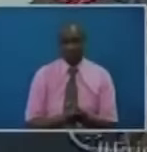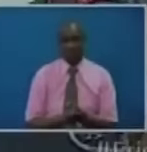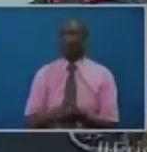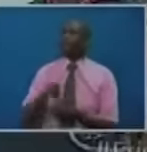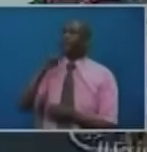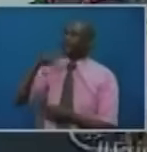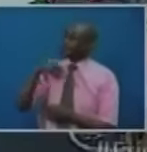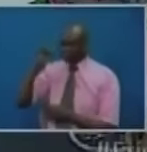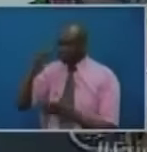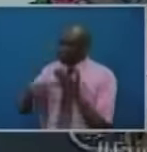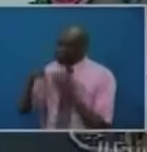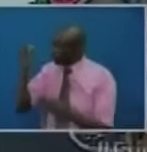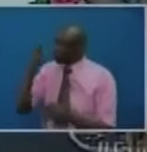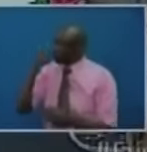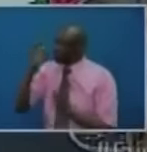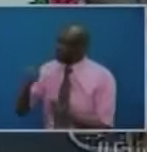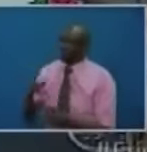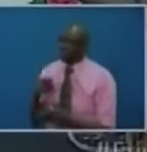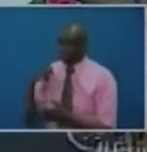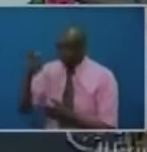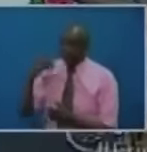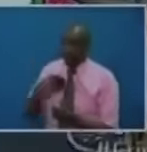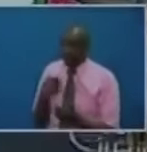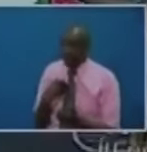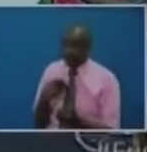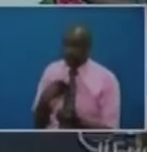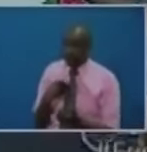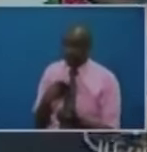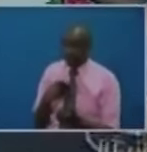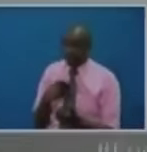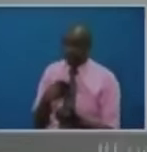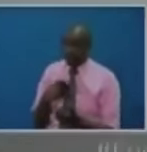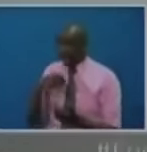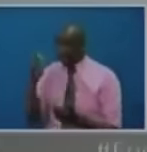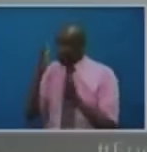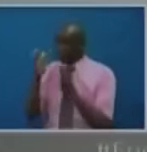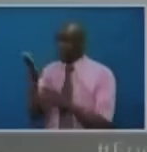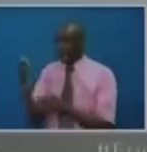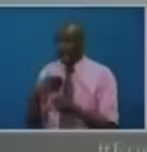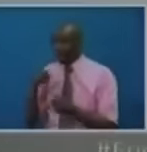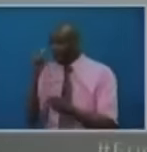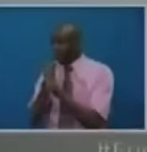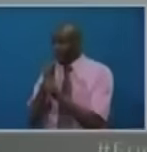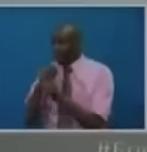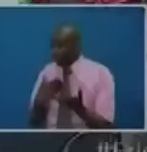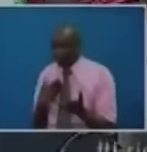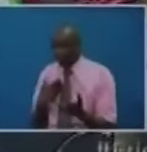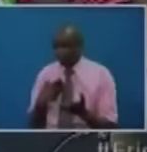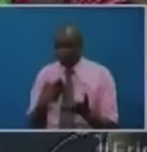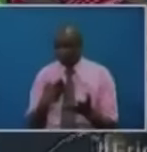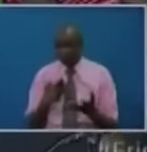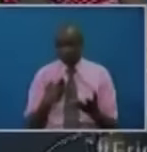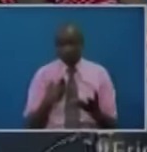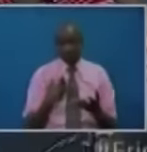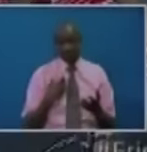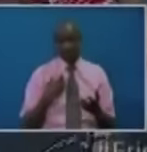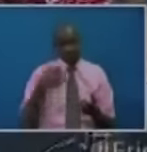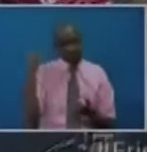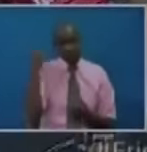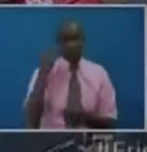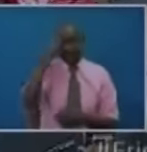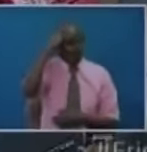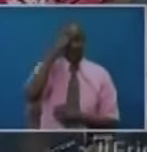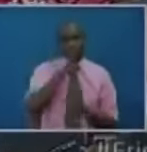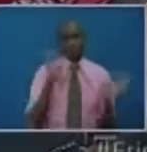parents think about, you know, you being a comedian? First of all, do you have another hustle on the side? Other than being Indian, I think that's a hustle on